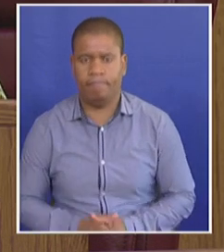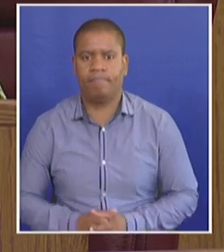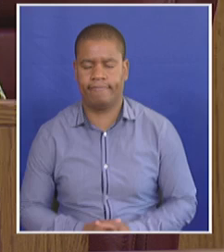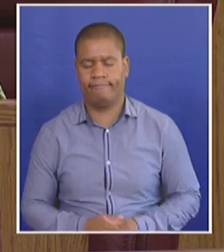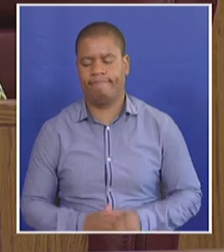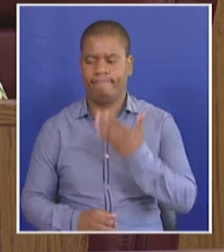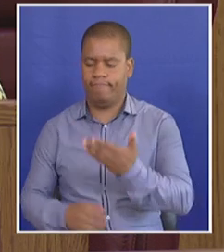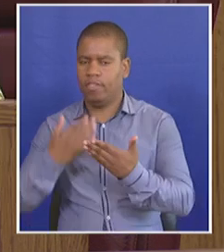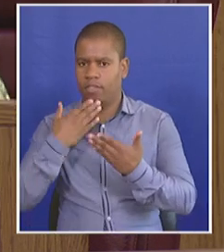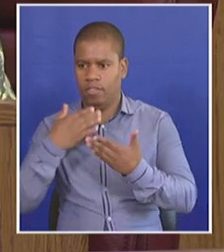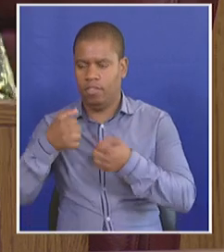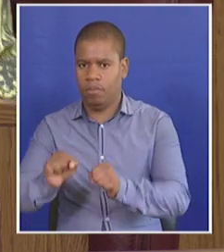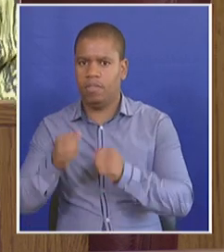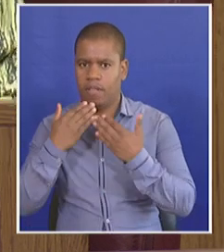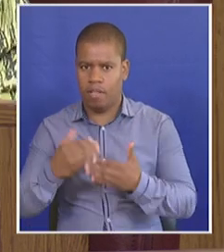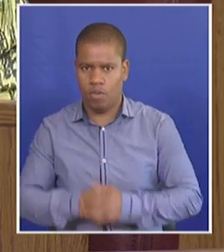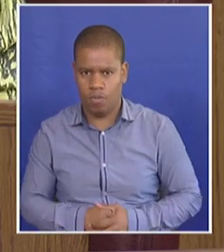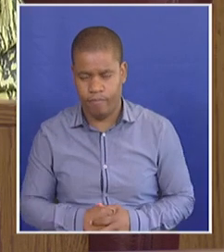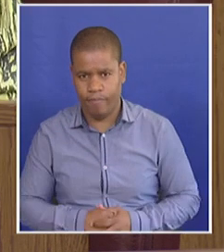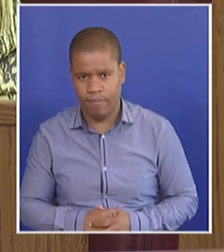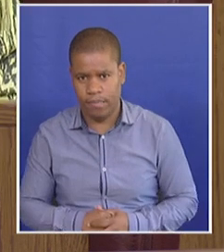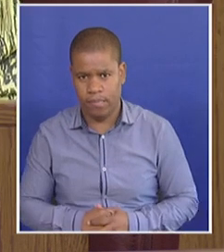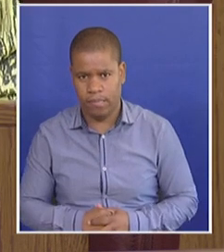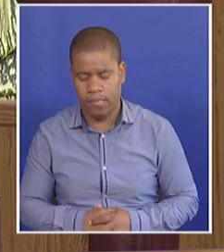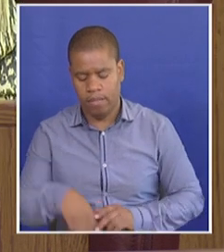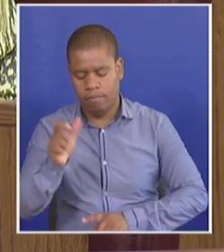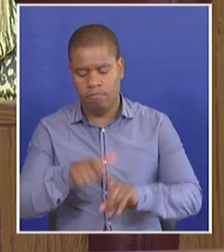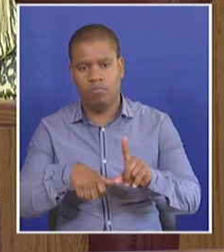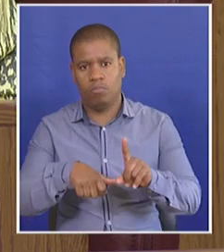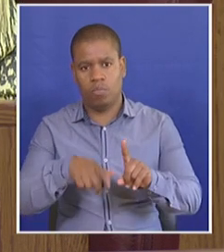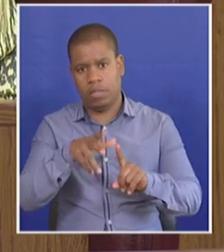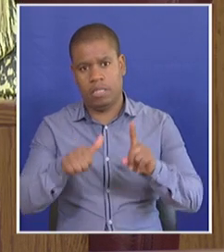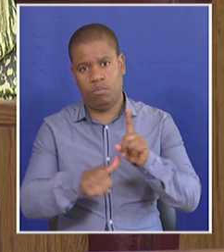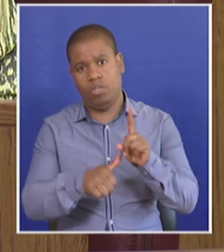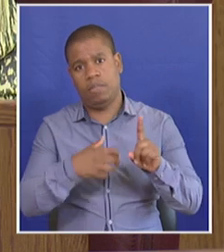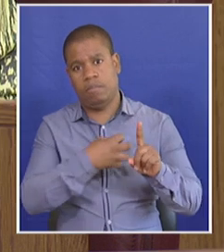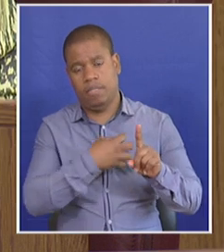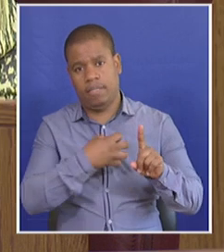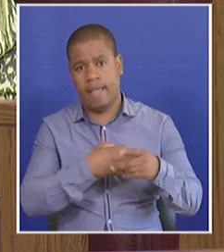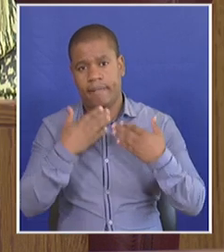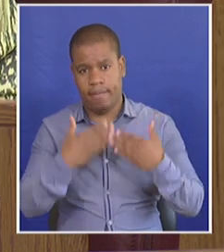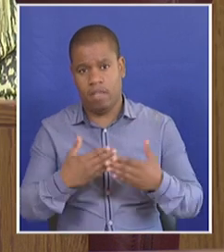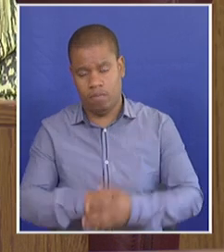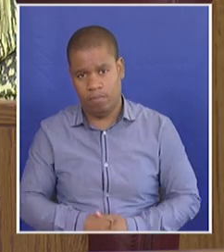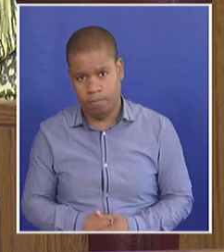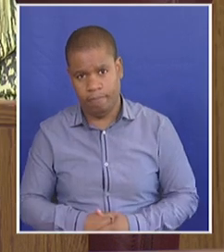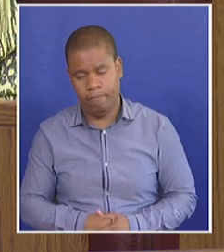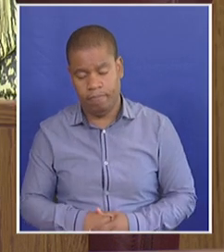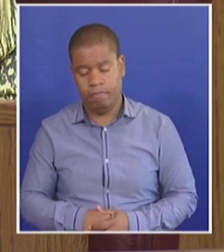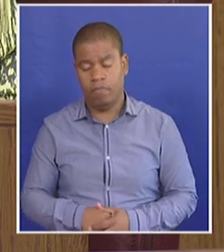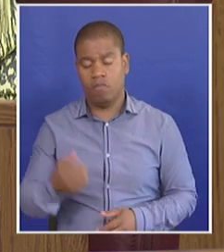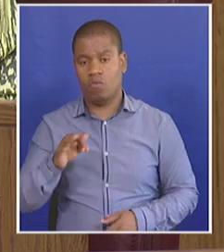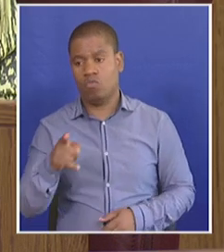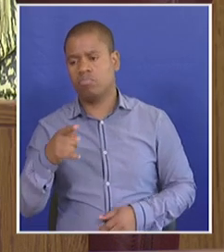Thank you, Chairperson. I want to thank the Honorable Deputy Minister for the